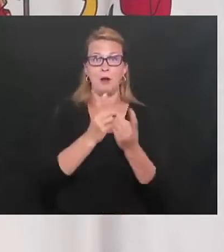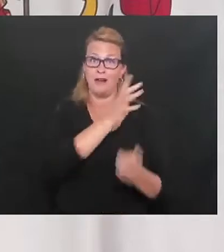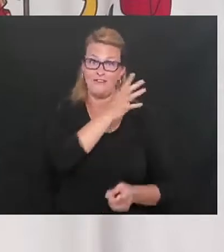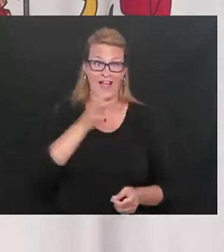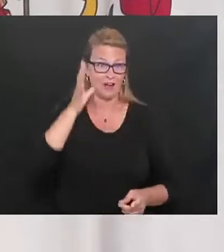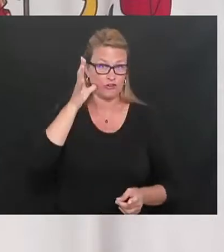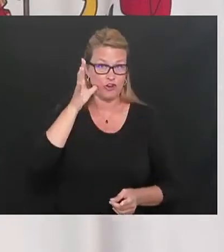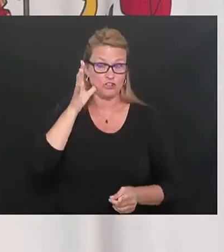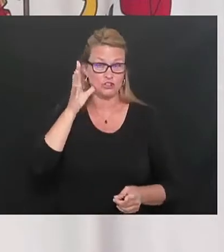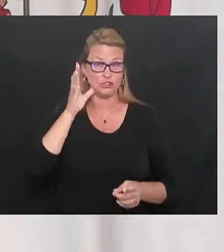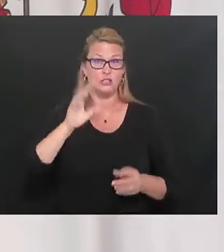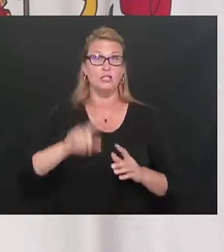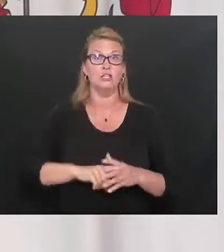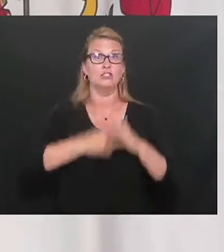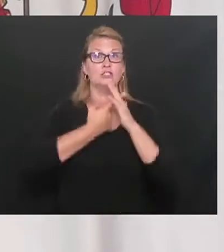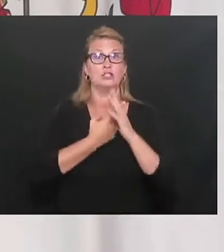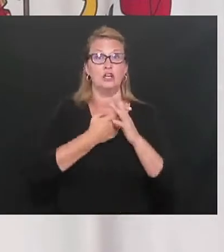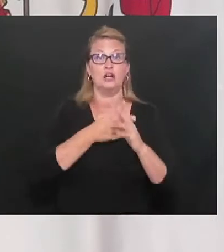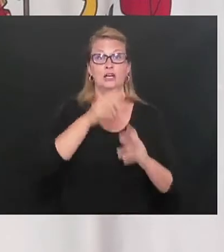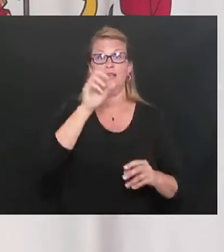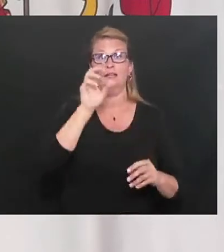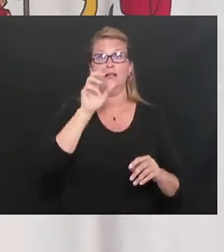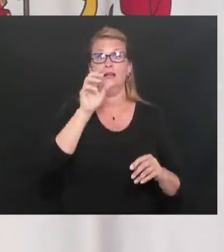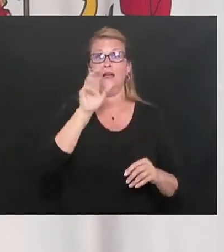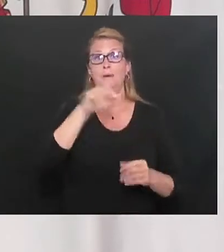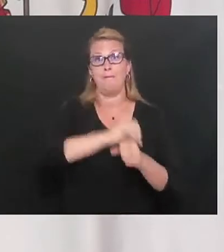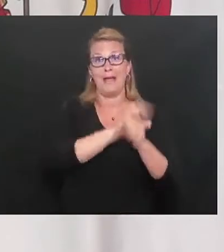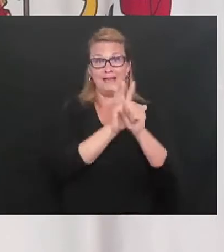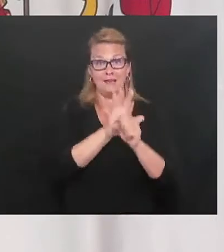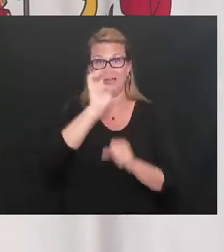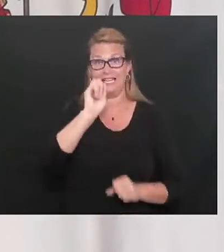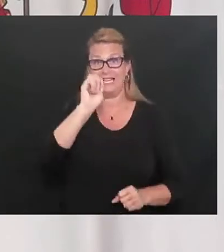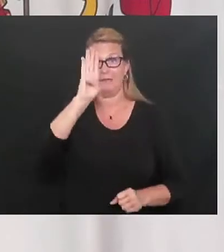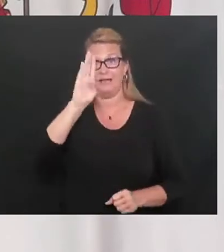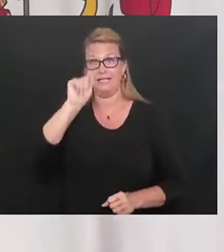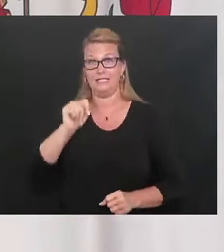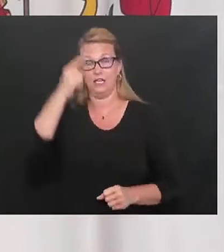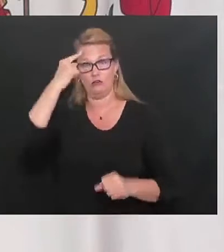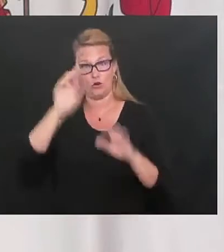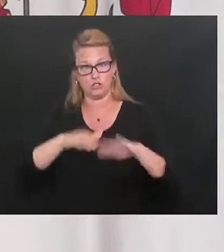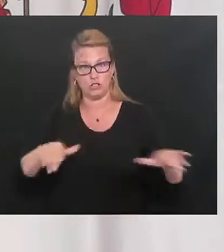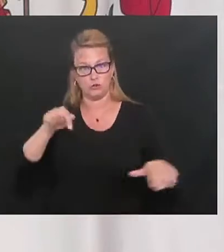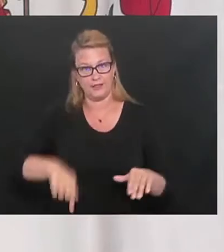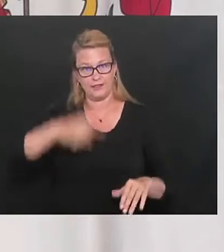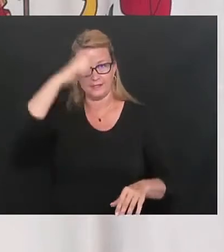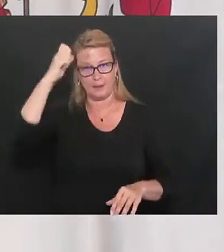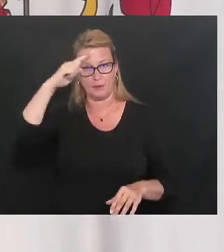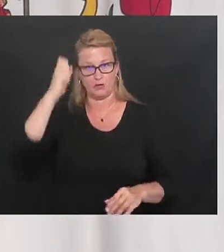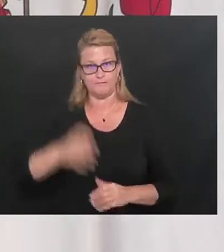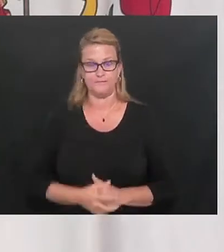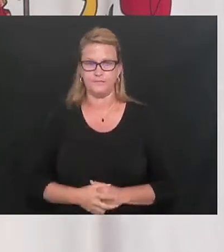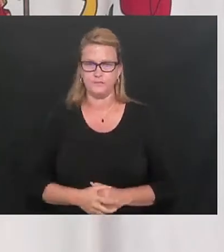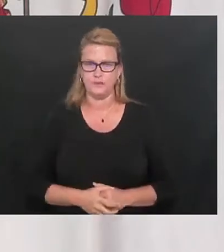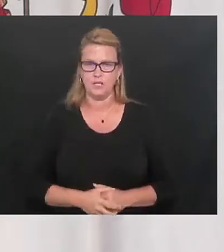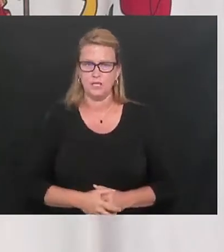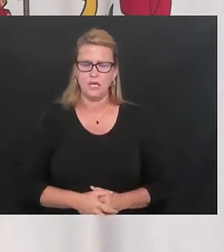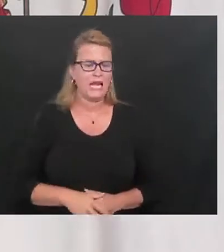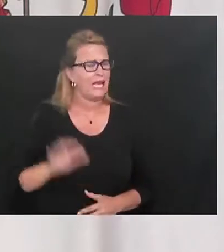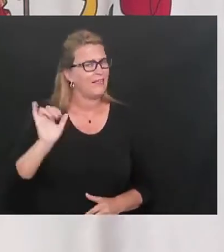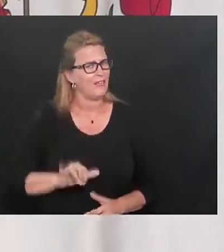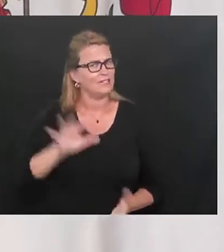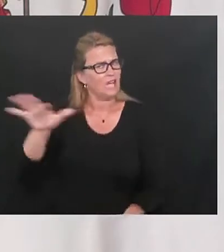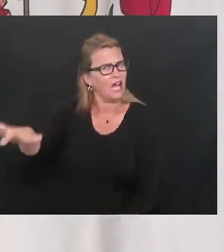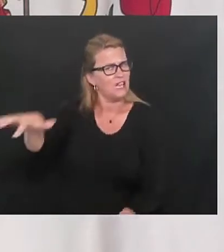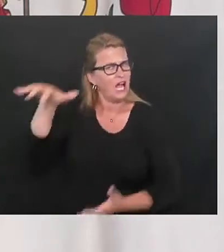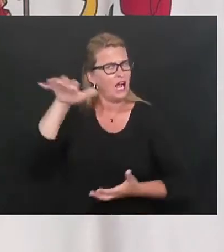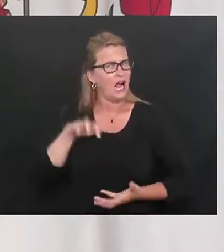issue pandemic EBT benefits to eligible children this summer. This is a pile of money that can go